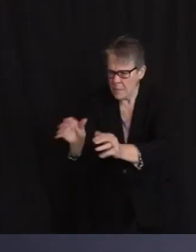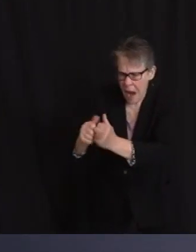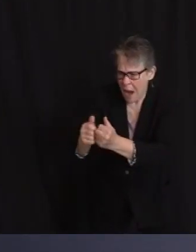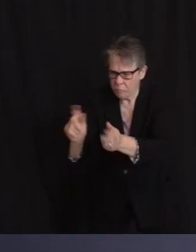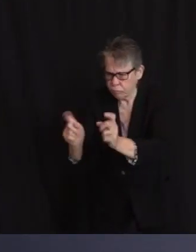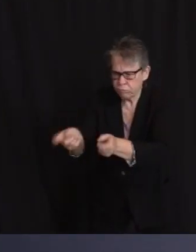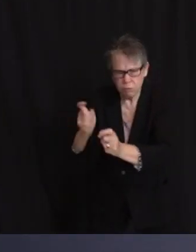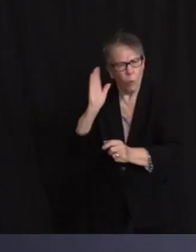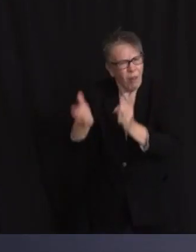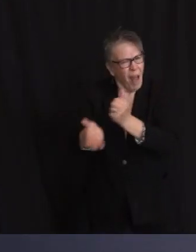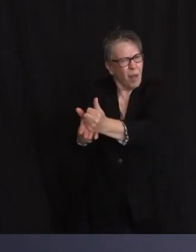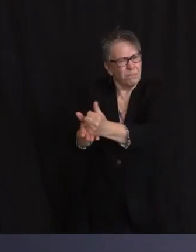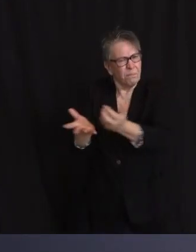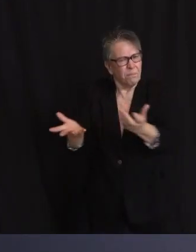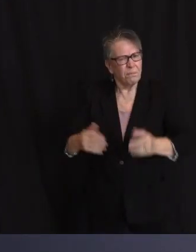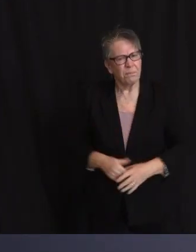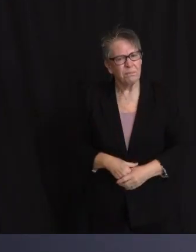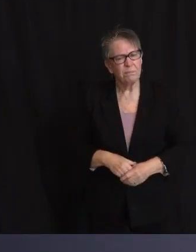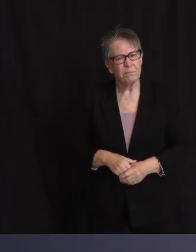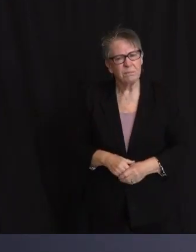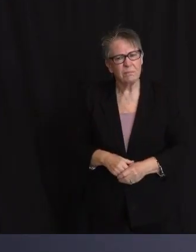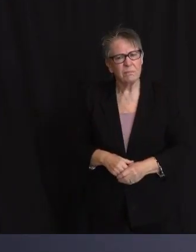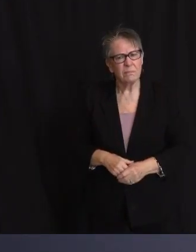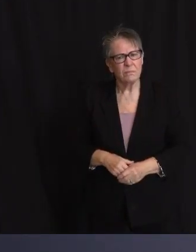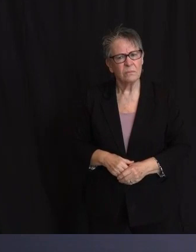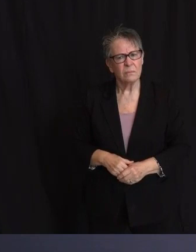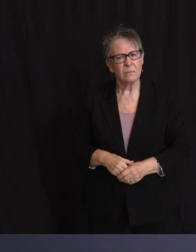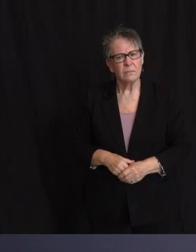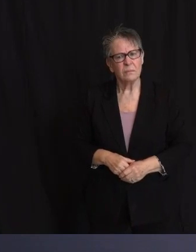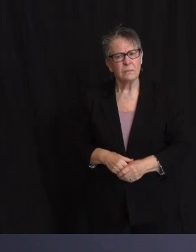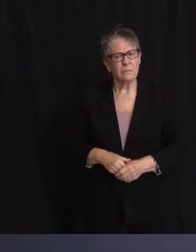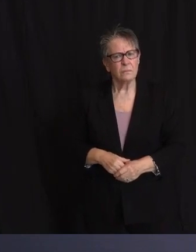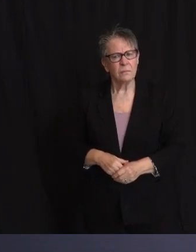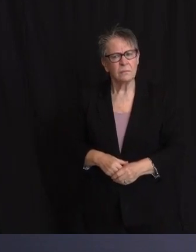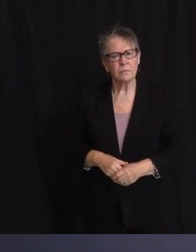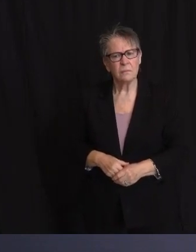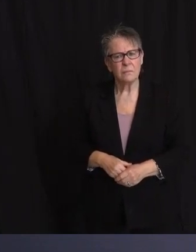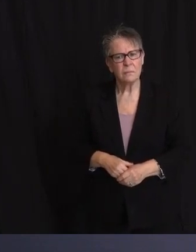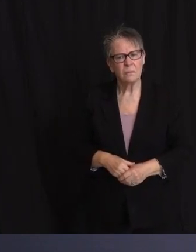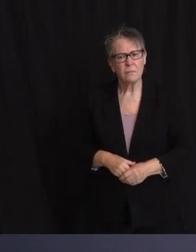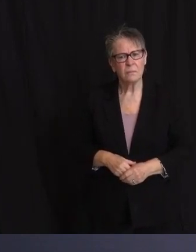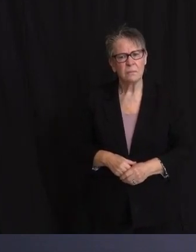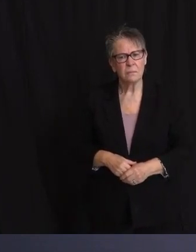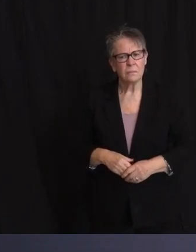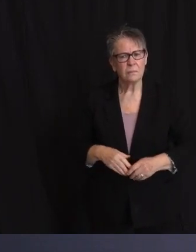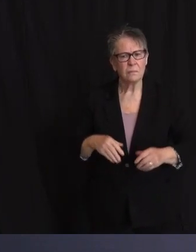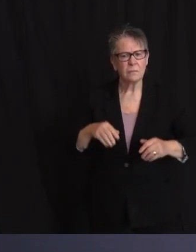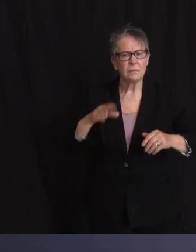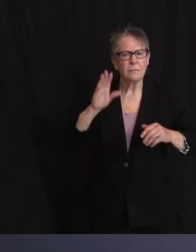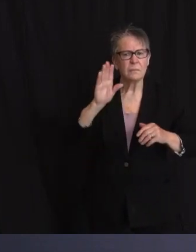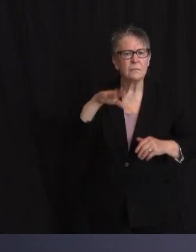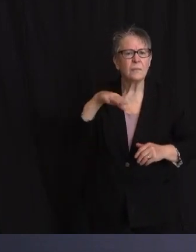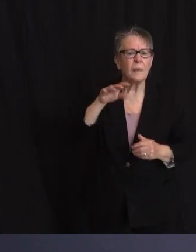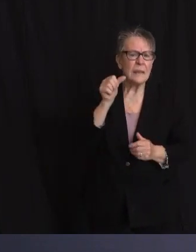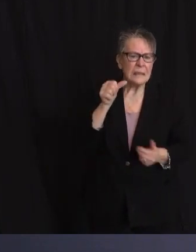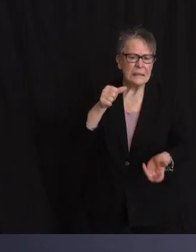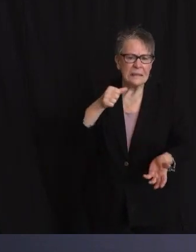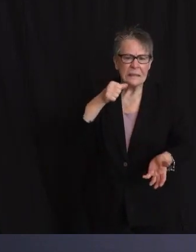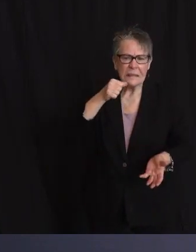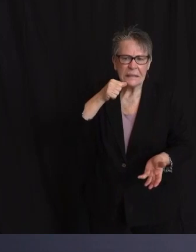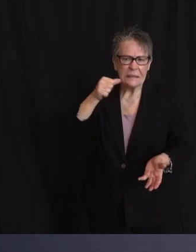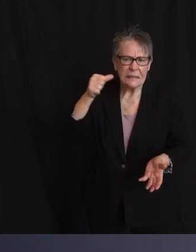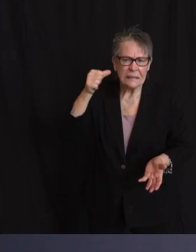last night 6,986 hospitalizations, which includes COVID-19 positive patients and persons